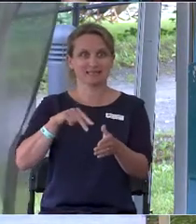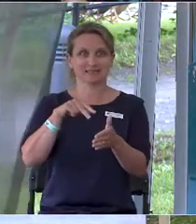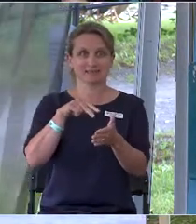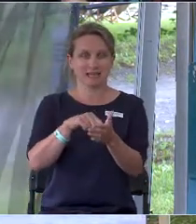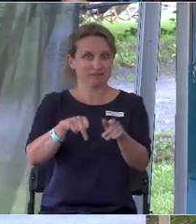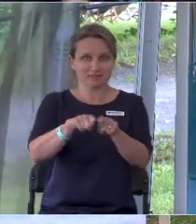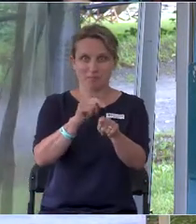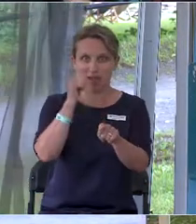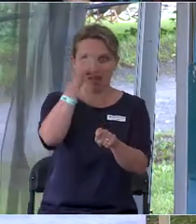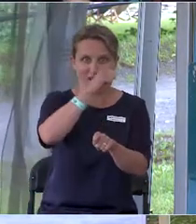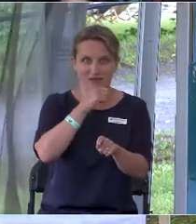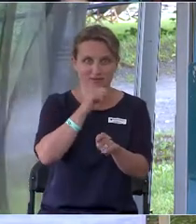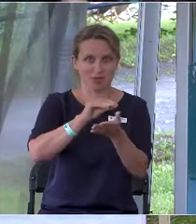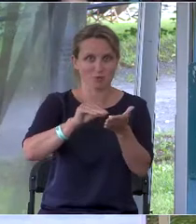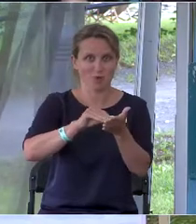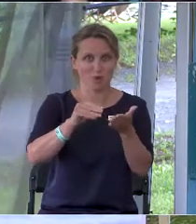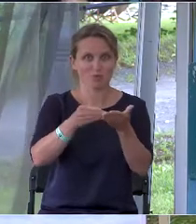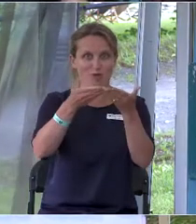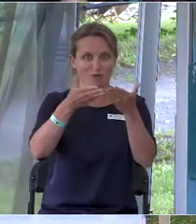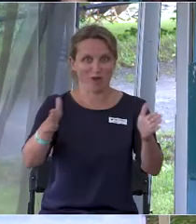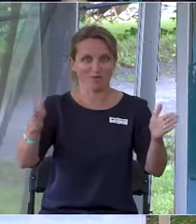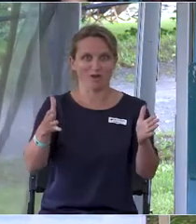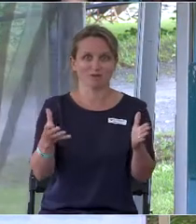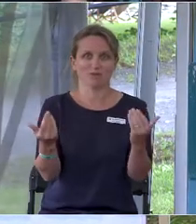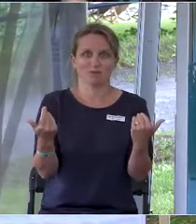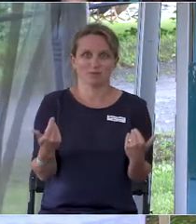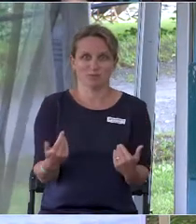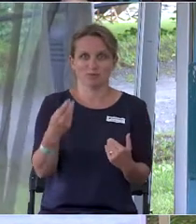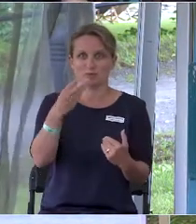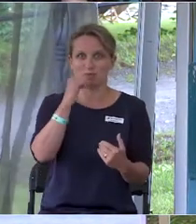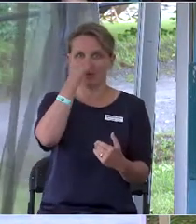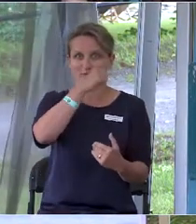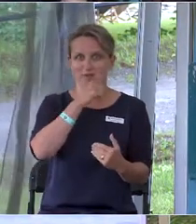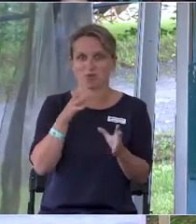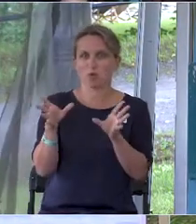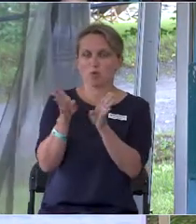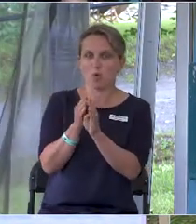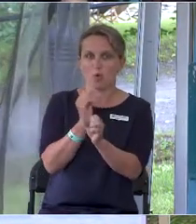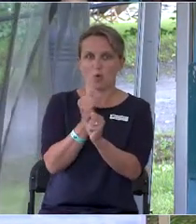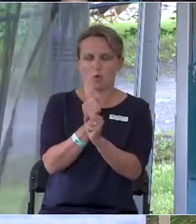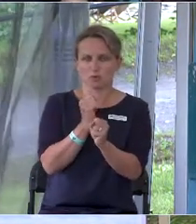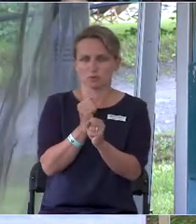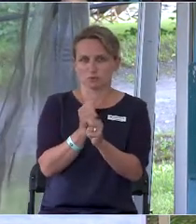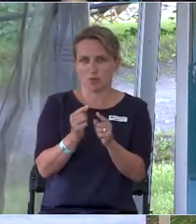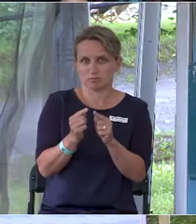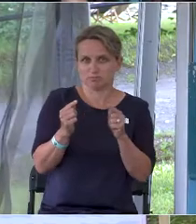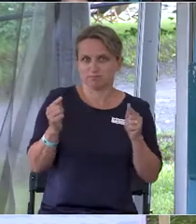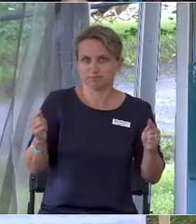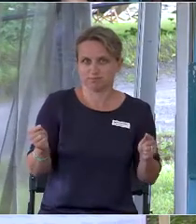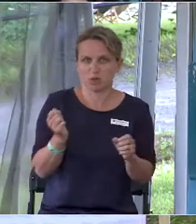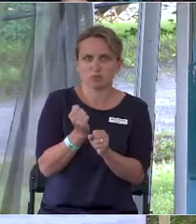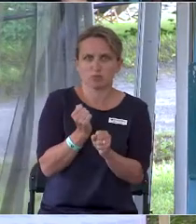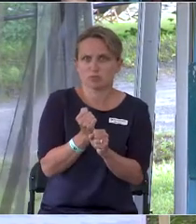independence. And we have been in close cooperation ever since then. The way we have